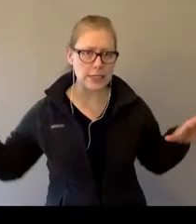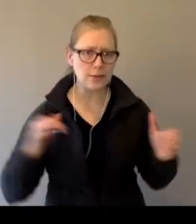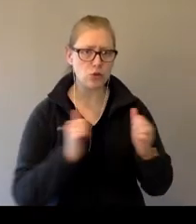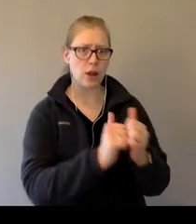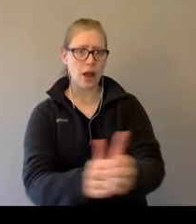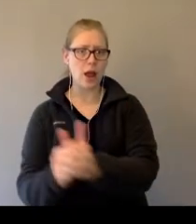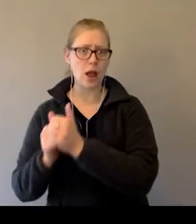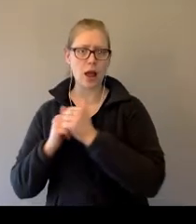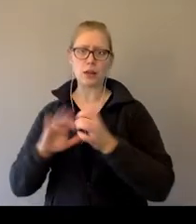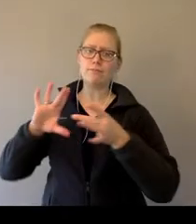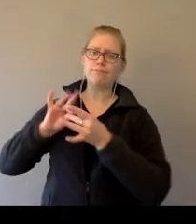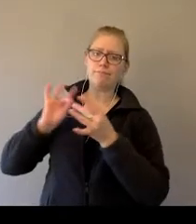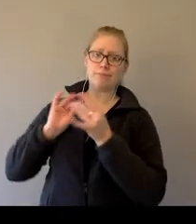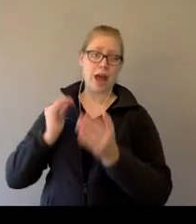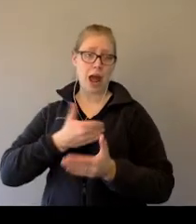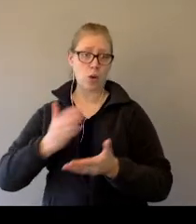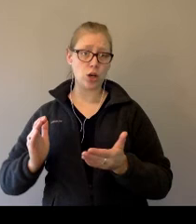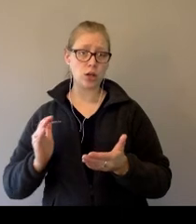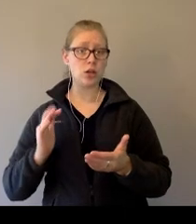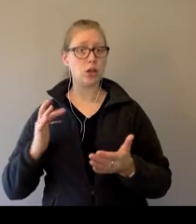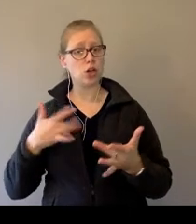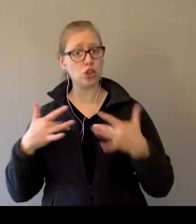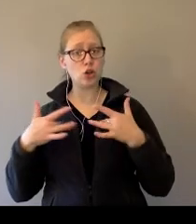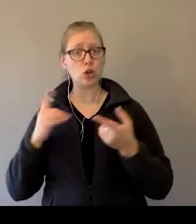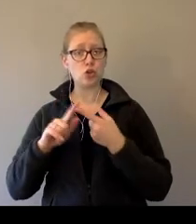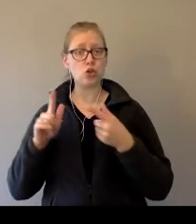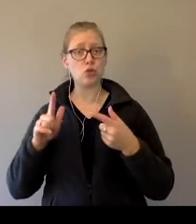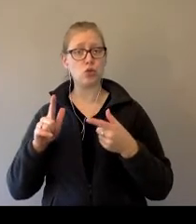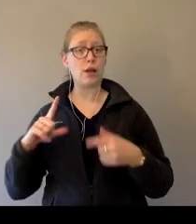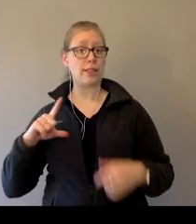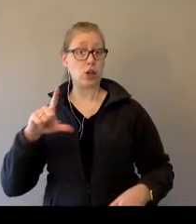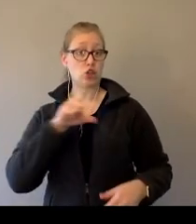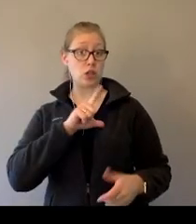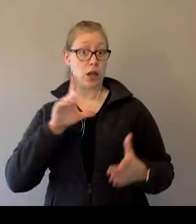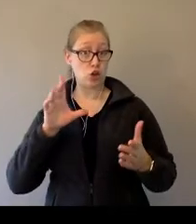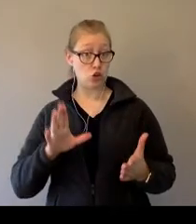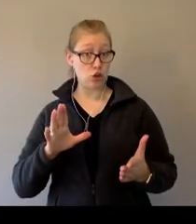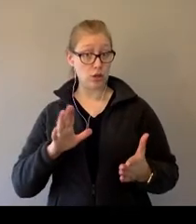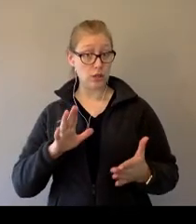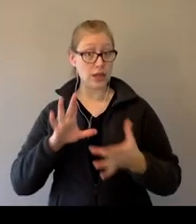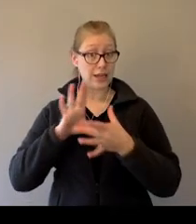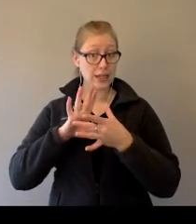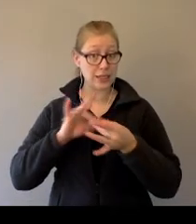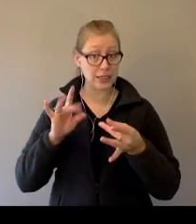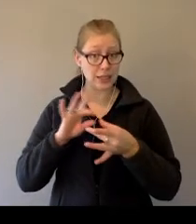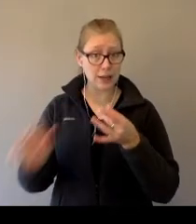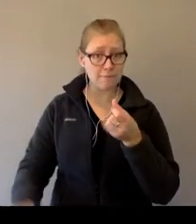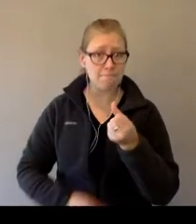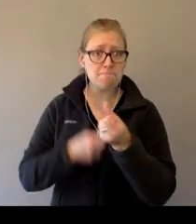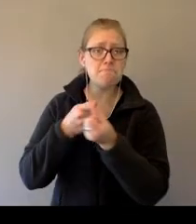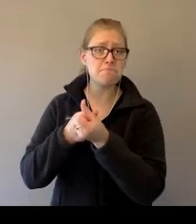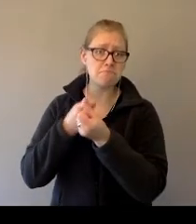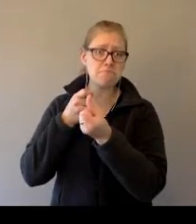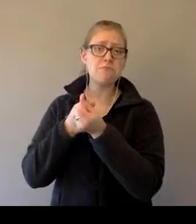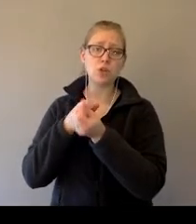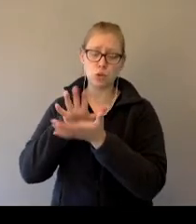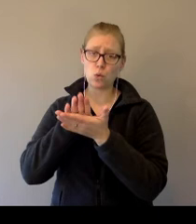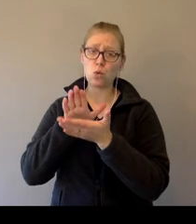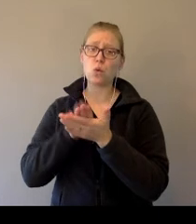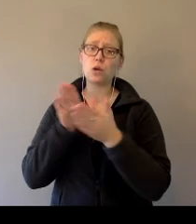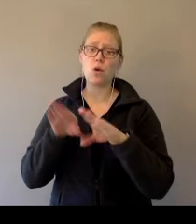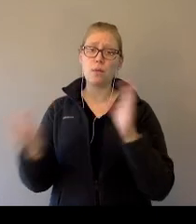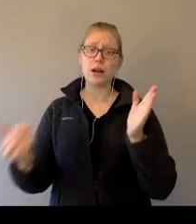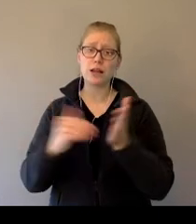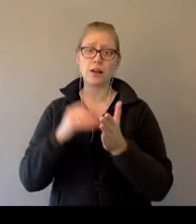our local legislators, saying in favor of schools reopening in